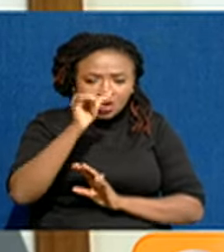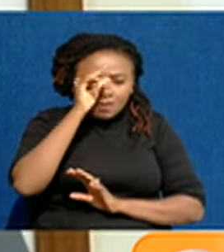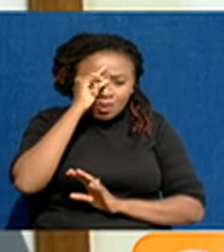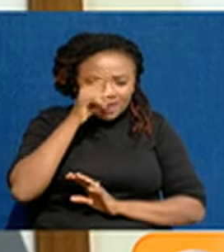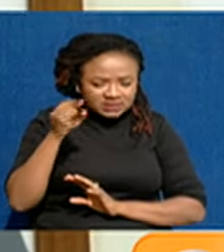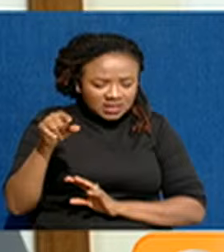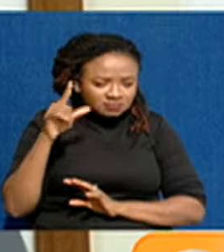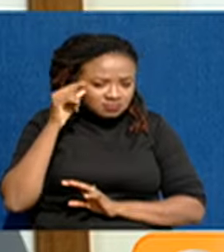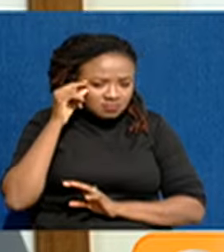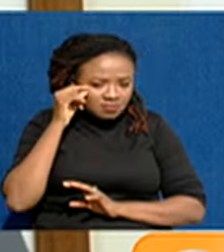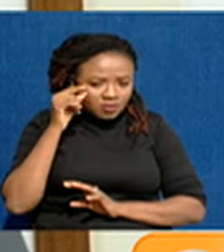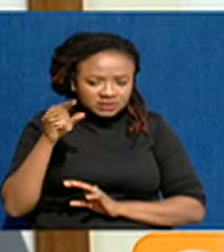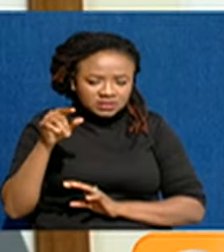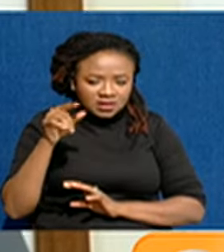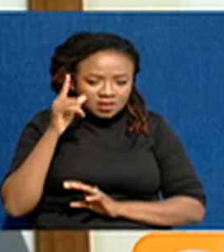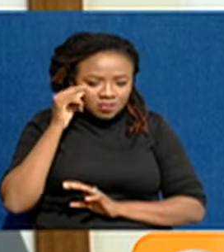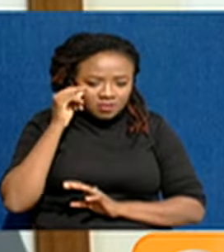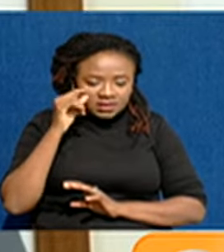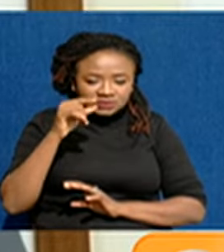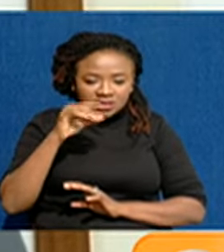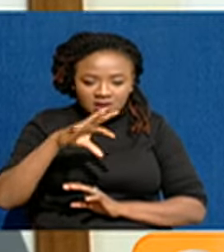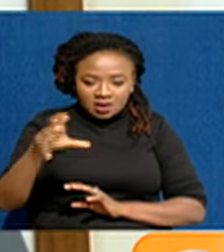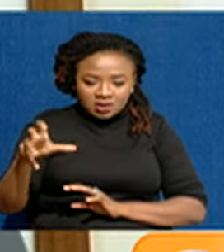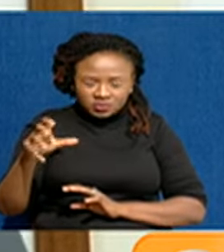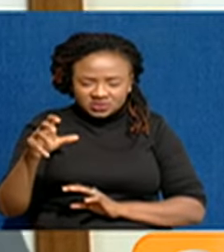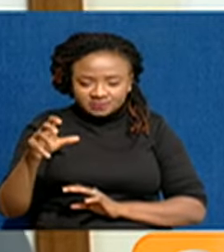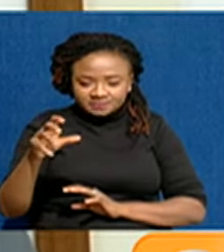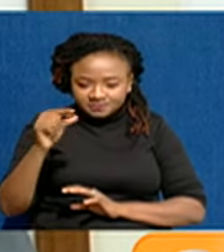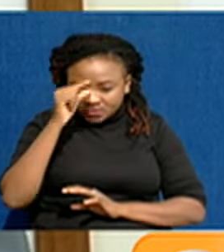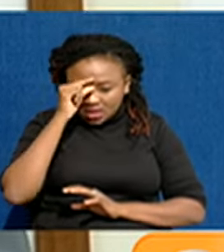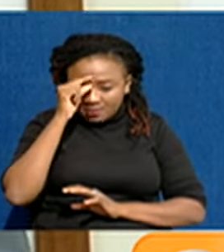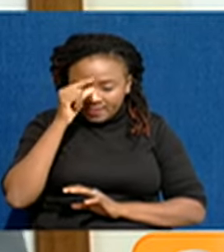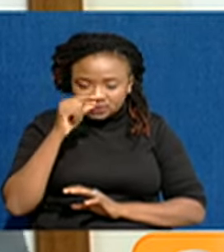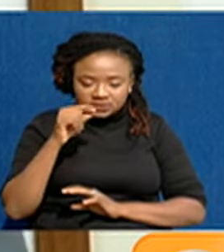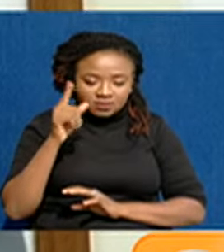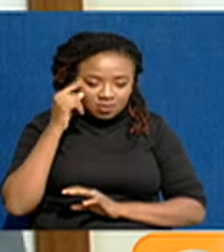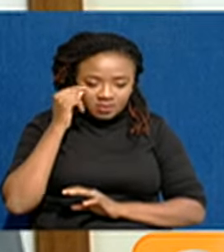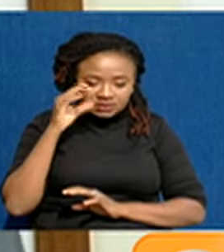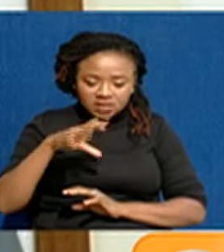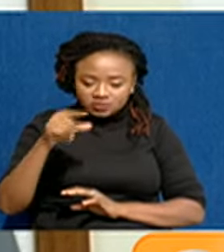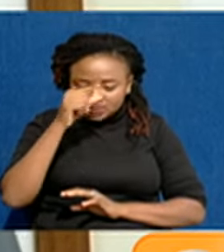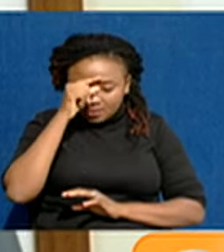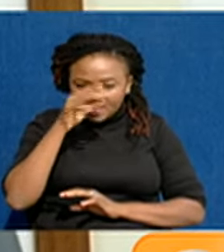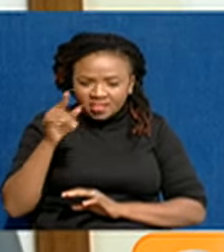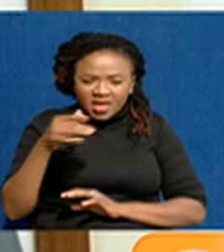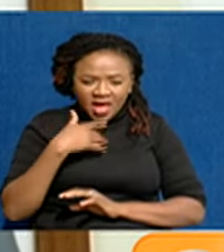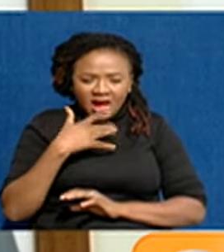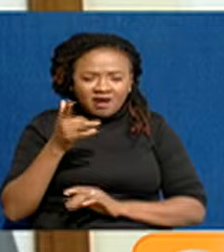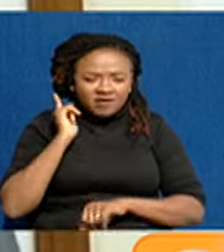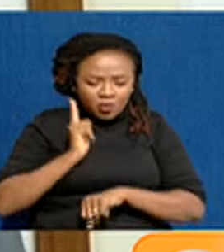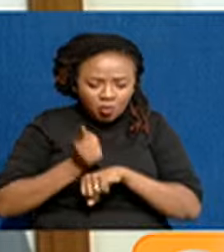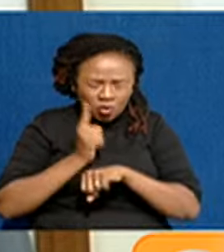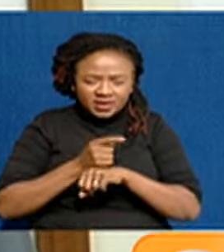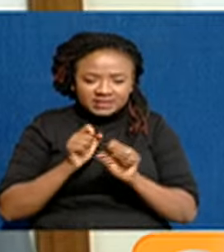have learned a lot from El Nino. So they even have, warning system even for the